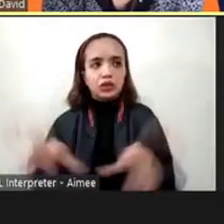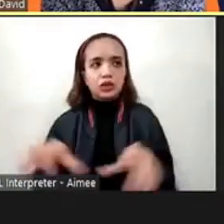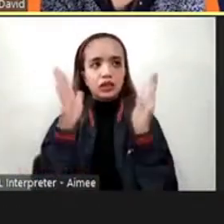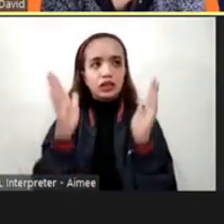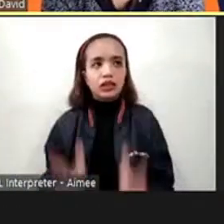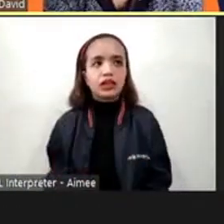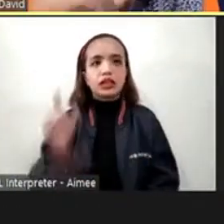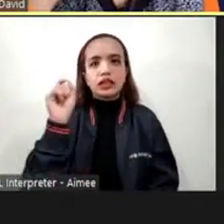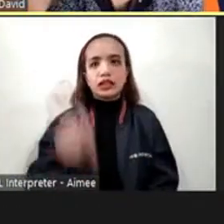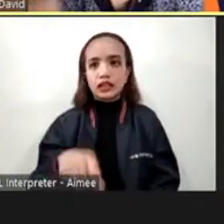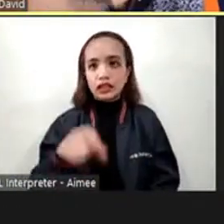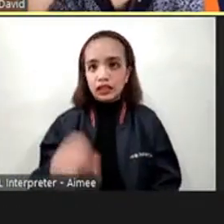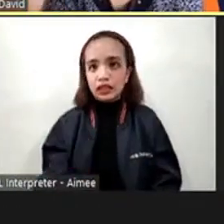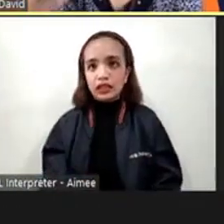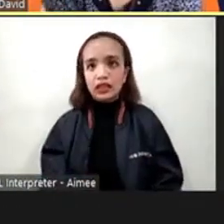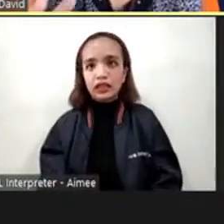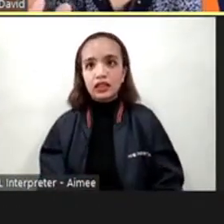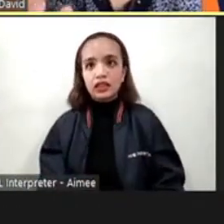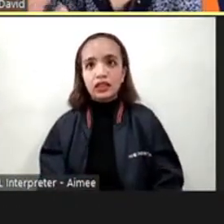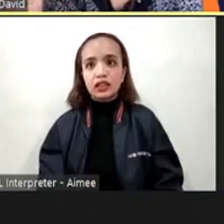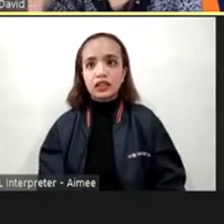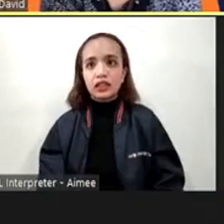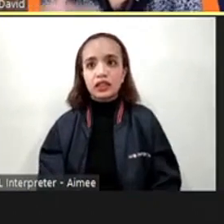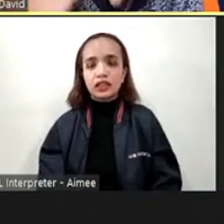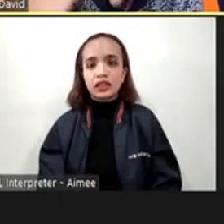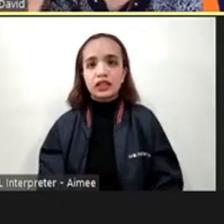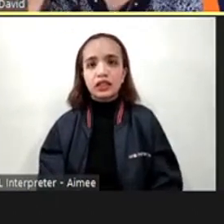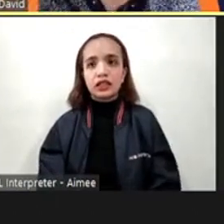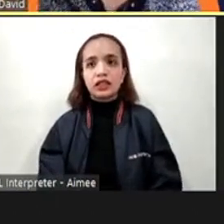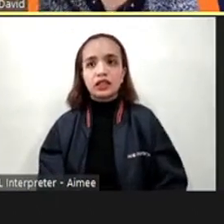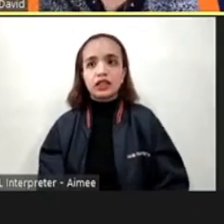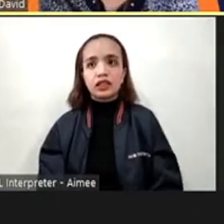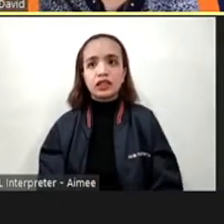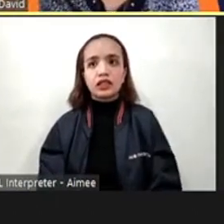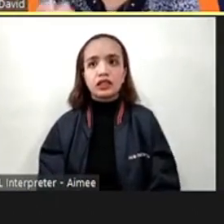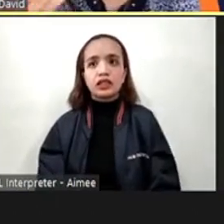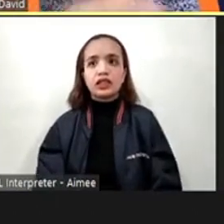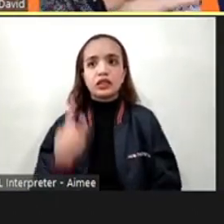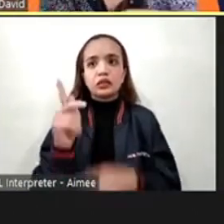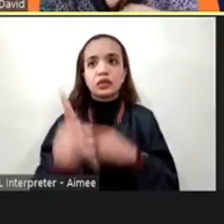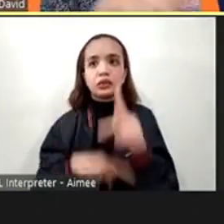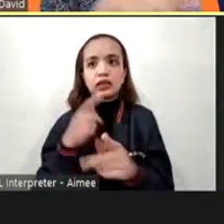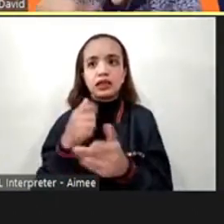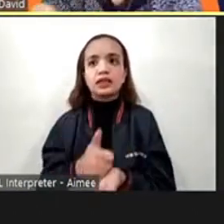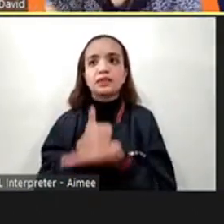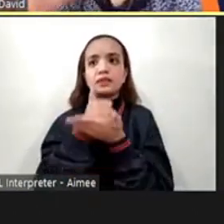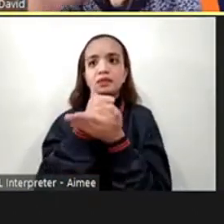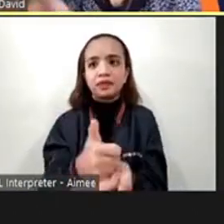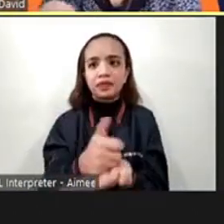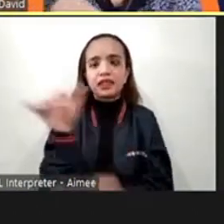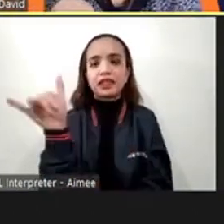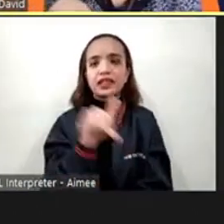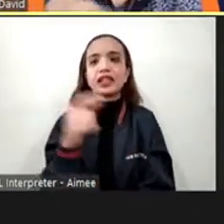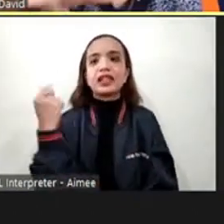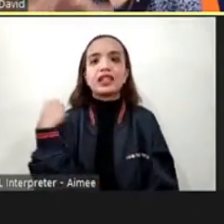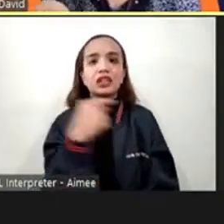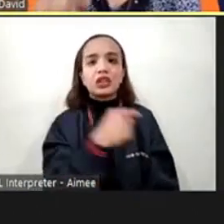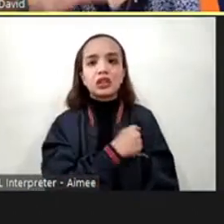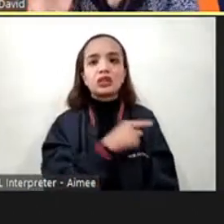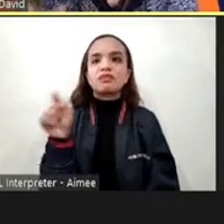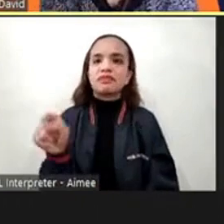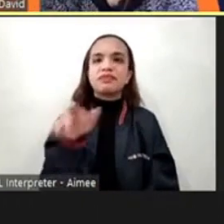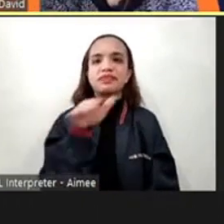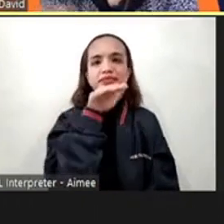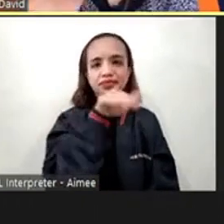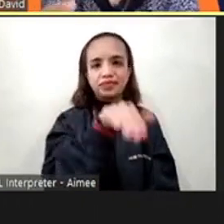ng mga, kumbaga, kailangan din ng tulong ng mga taong tumutulong. At tulad natin, napapagod din sila, nalulungkot